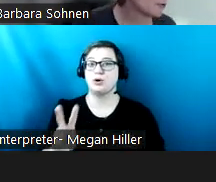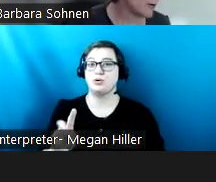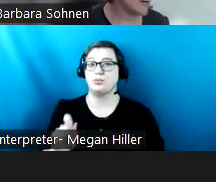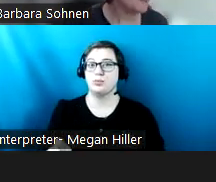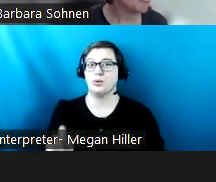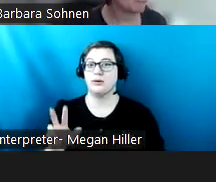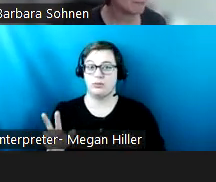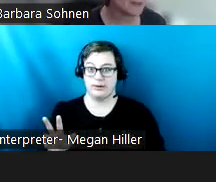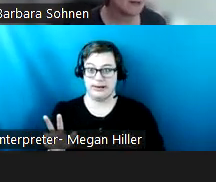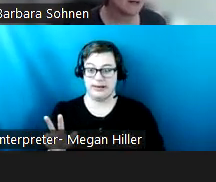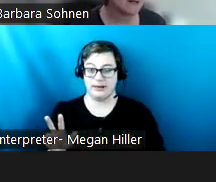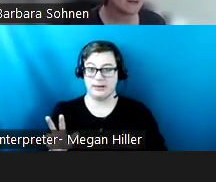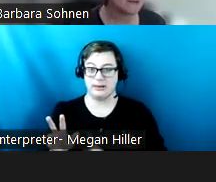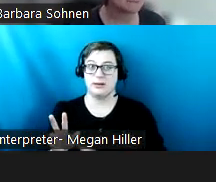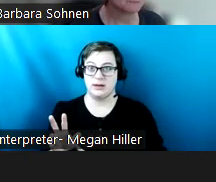2.2.3,